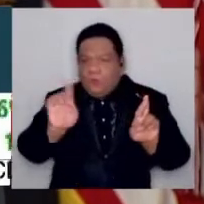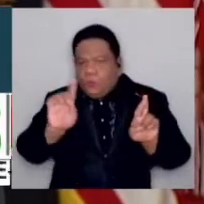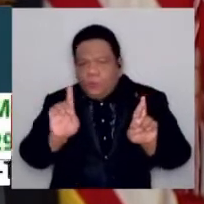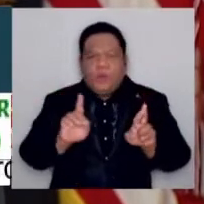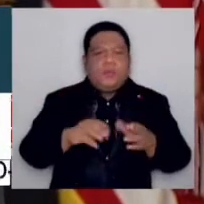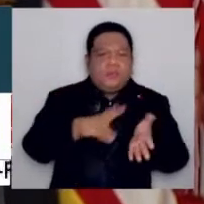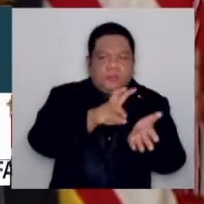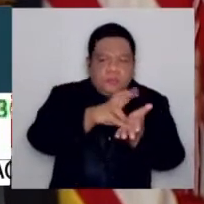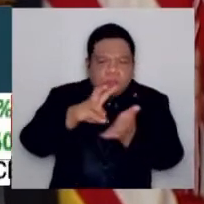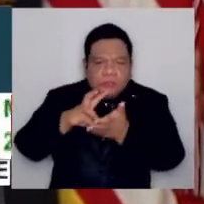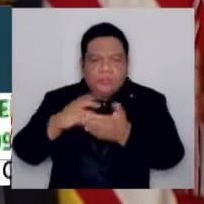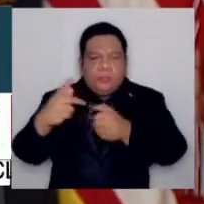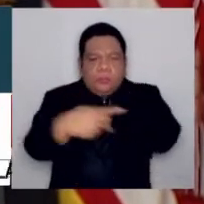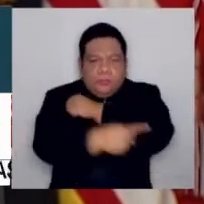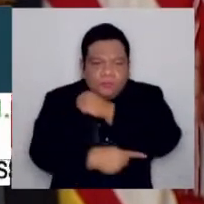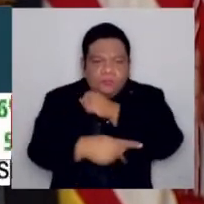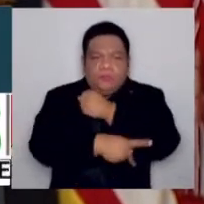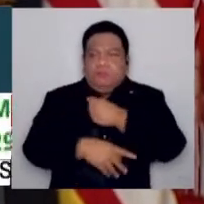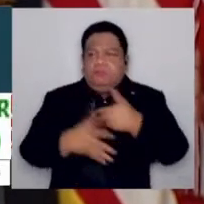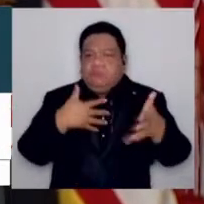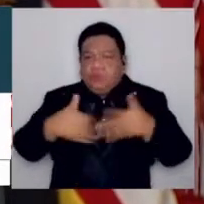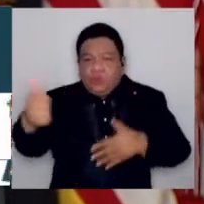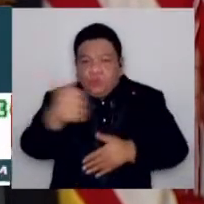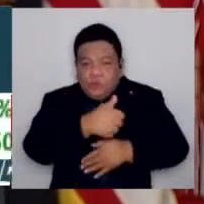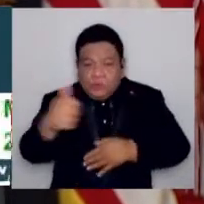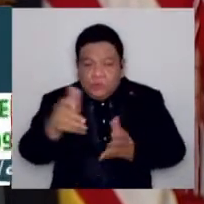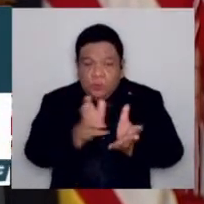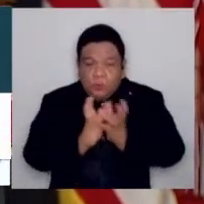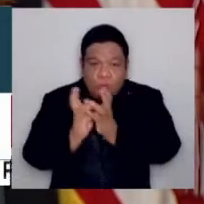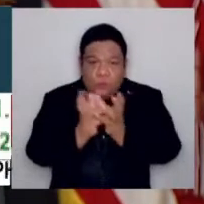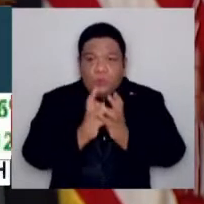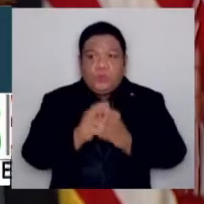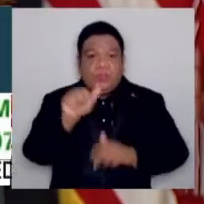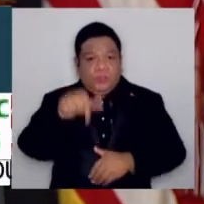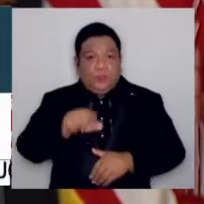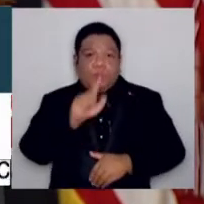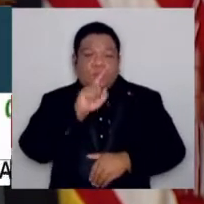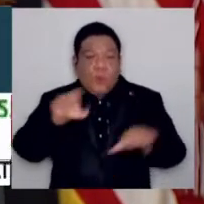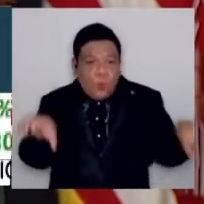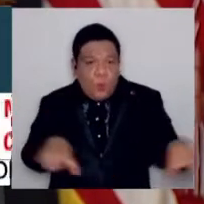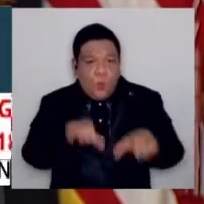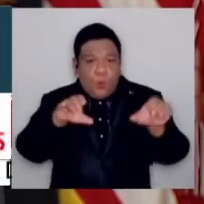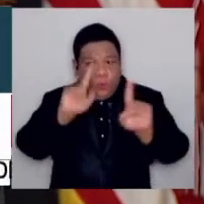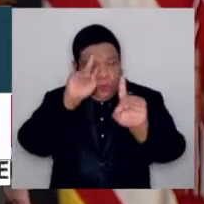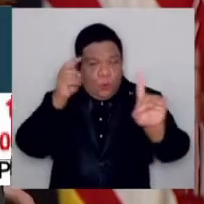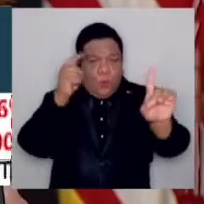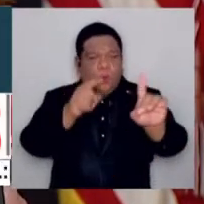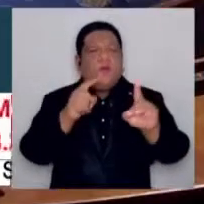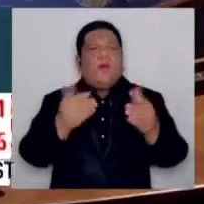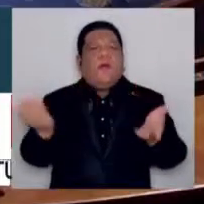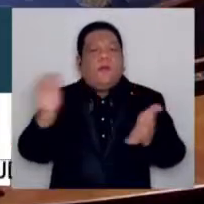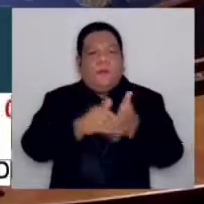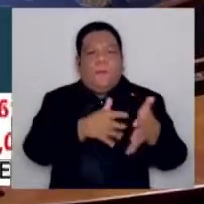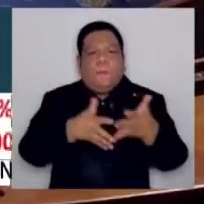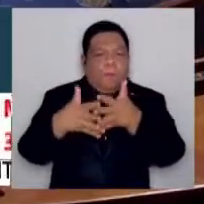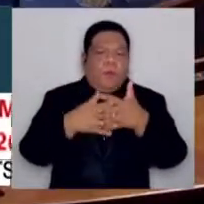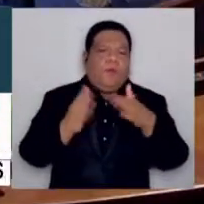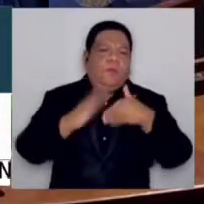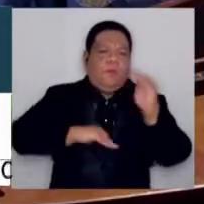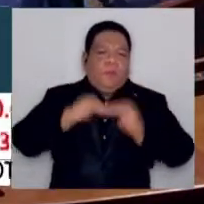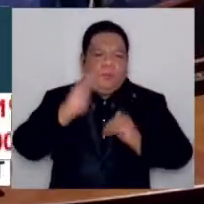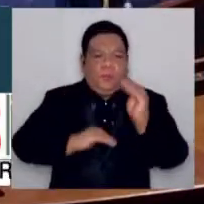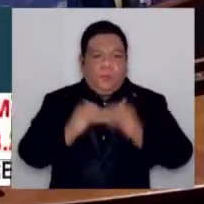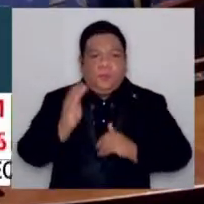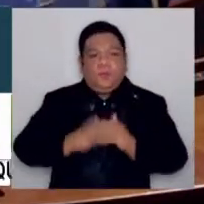communities, tribal communities. This is a blue-collar blueprint to rebuild America, and it's long overdue. See the effects of the